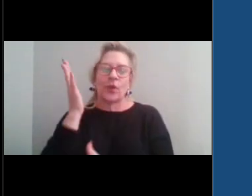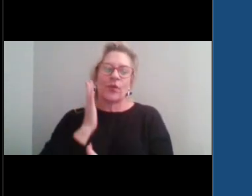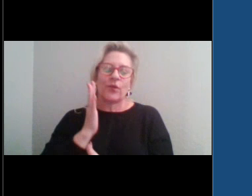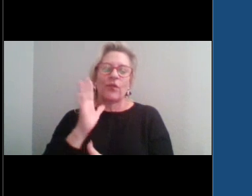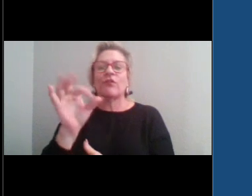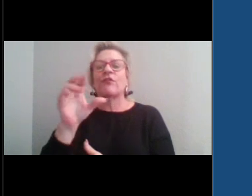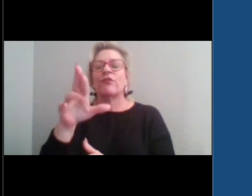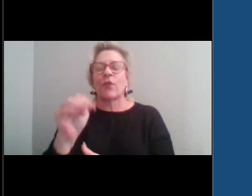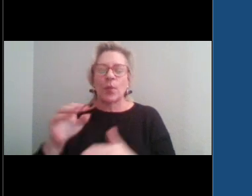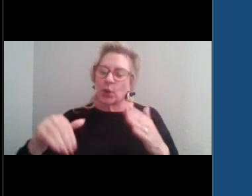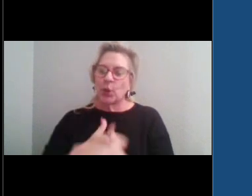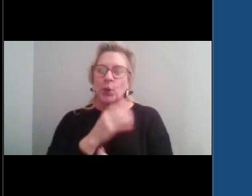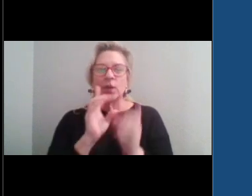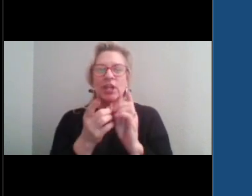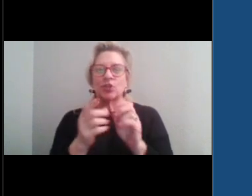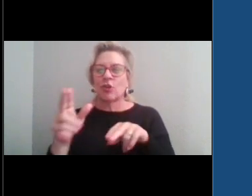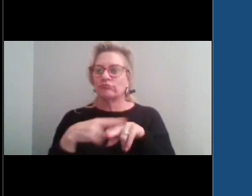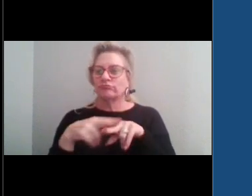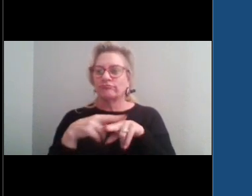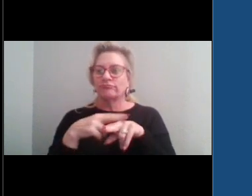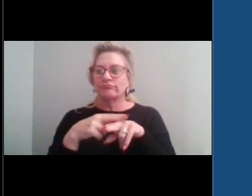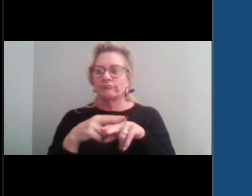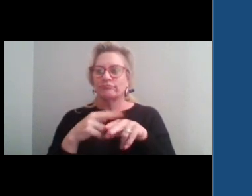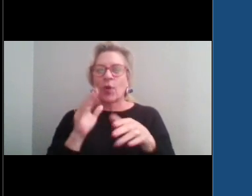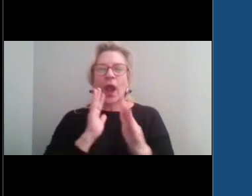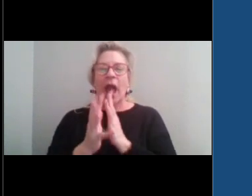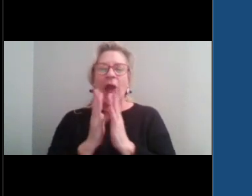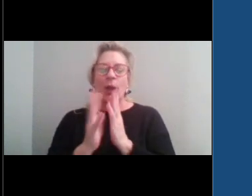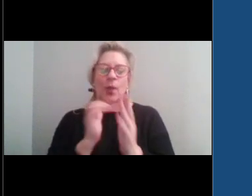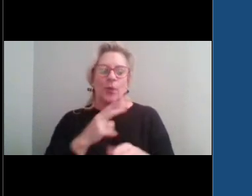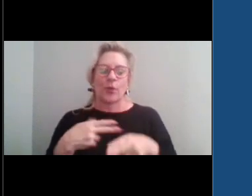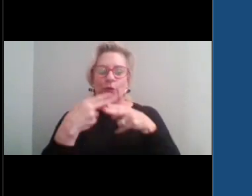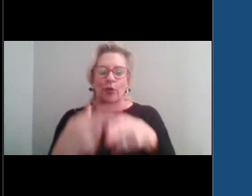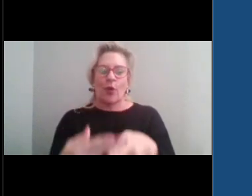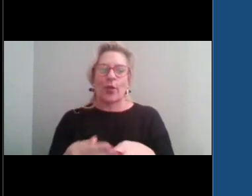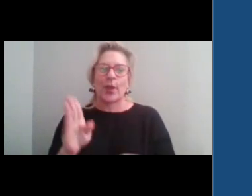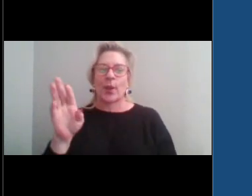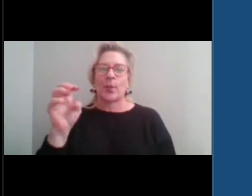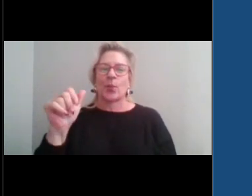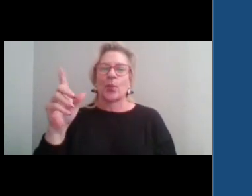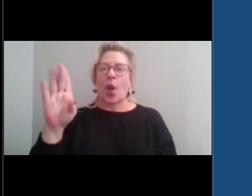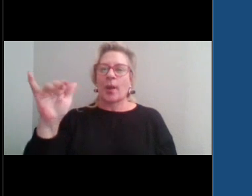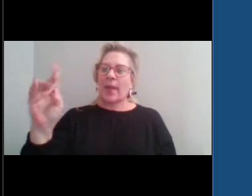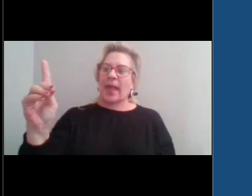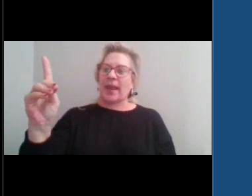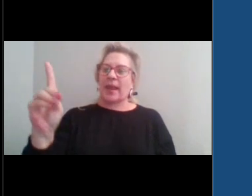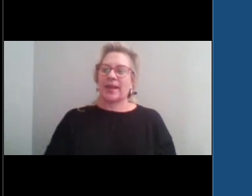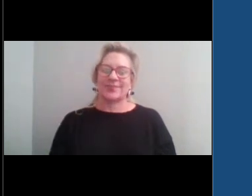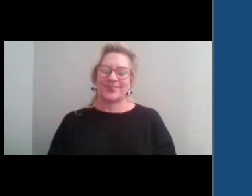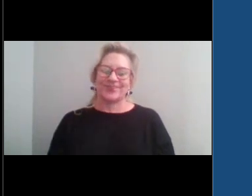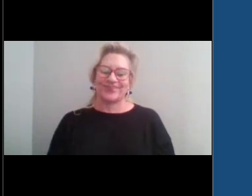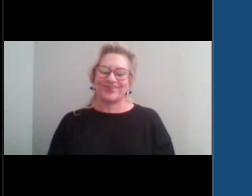transportation, a new digital highway that we're calling broadband. Next slide.